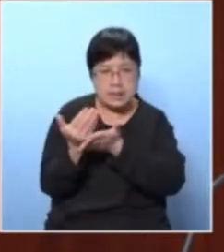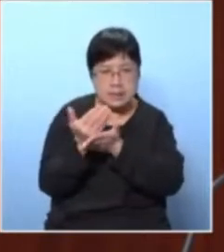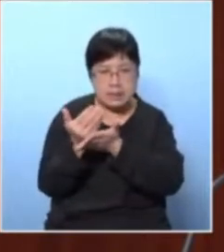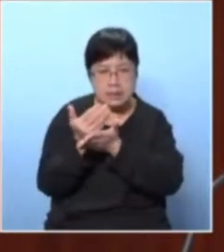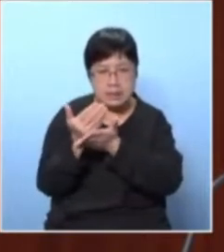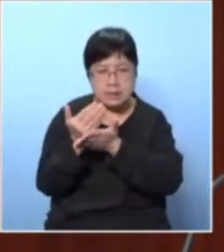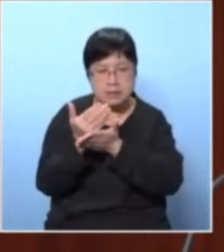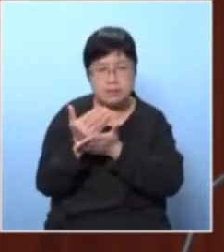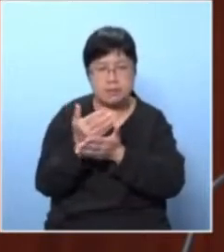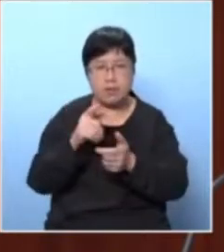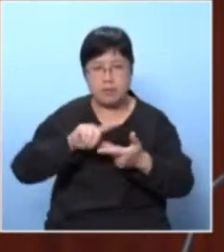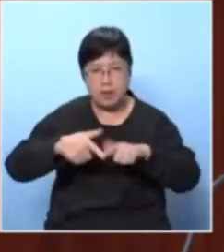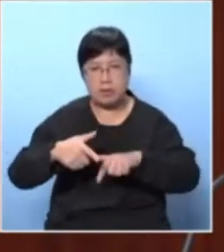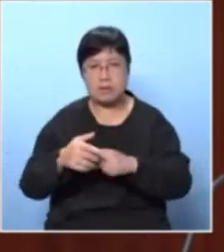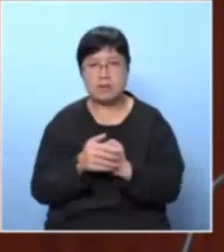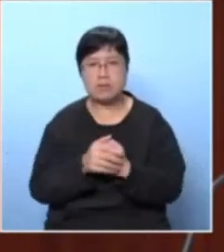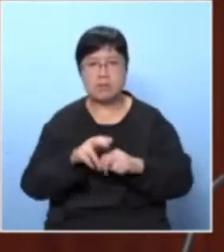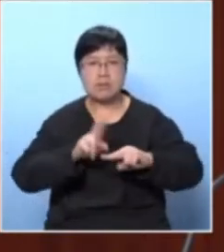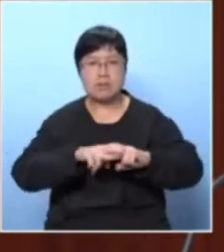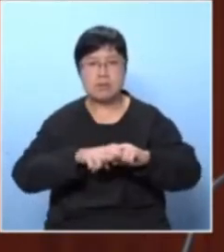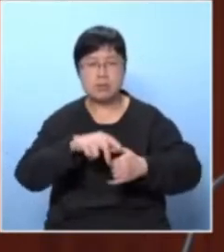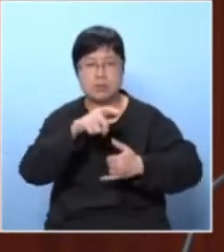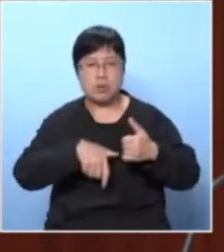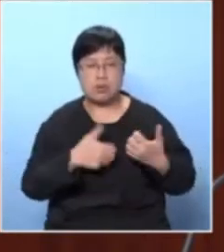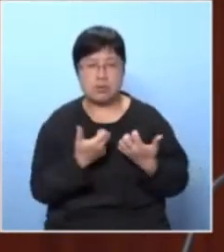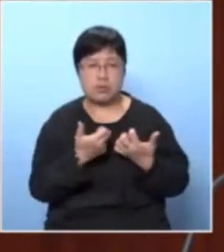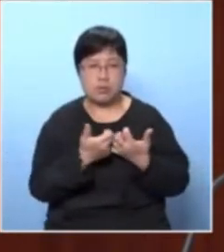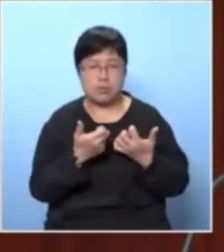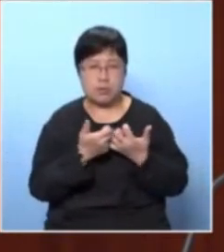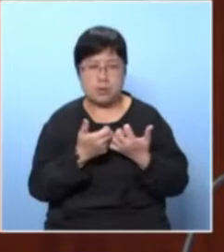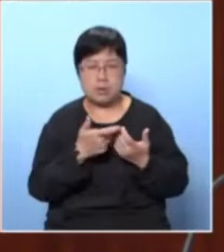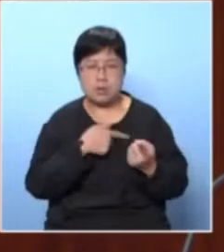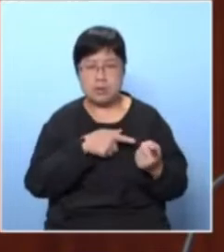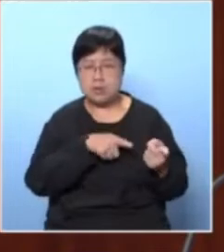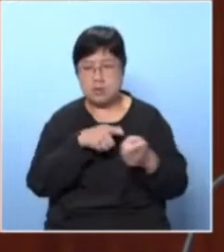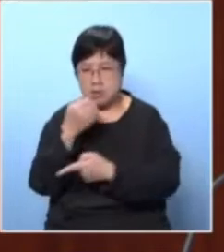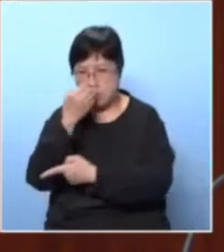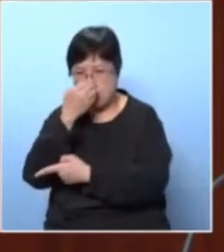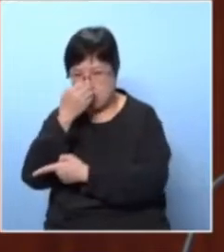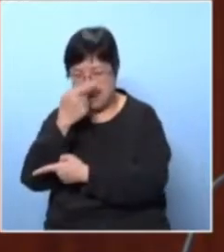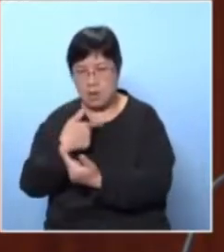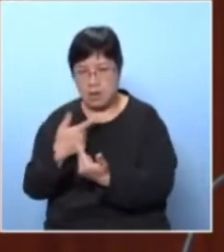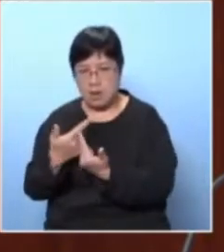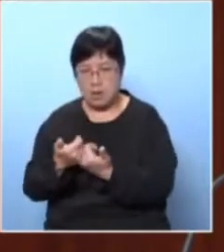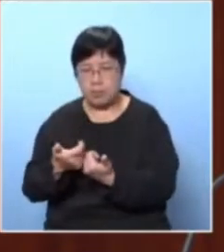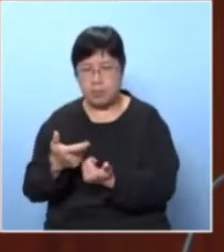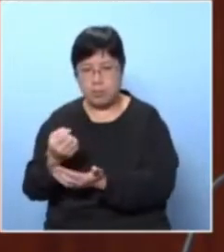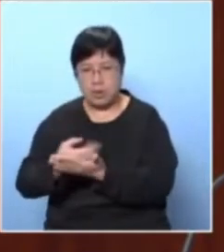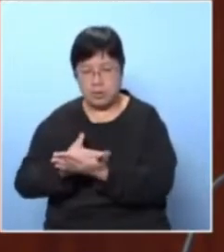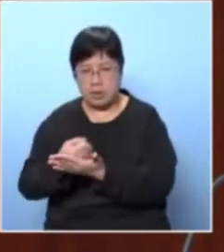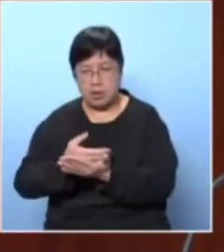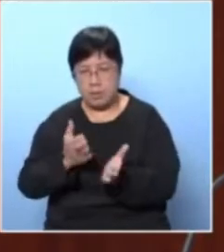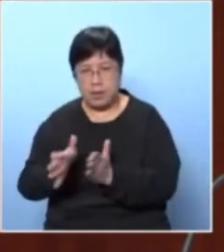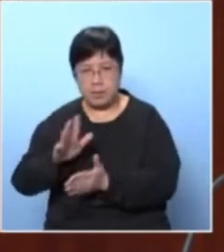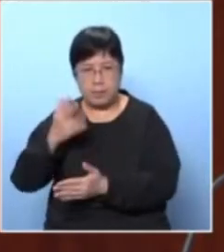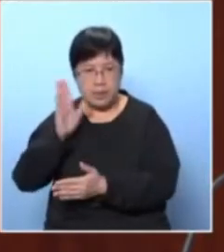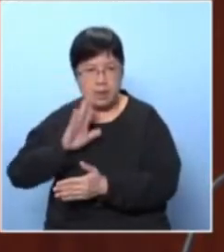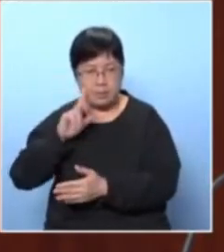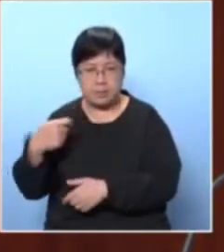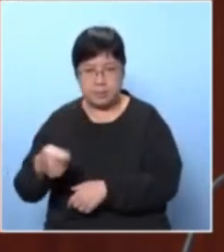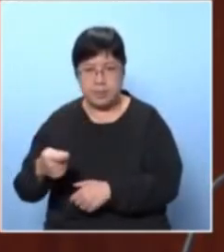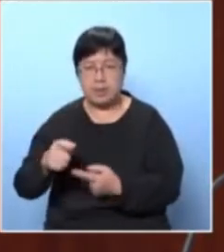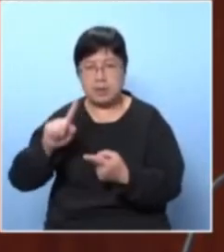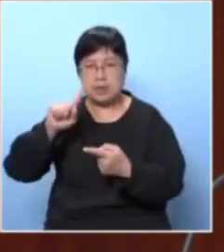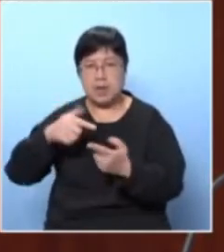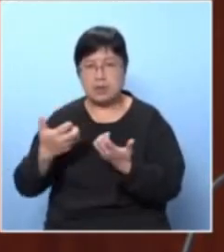to streamline the compliance arrangements for the flow of personal data from the mainland to Hong Kong. This will facilitate